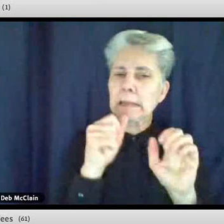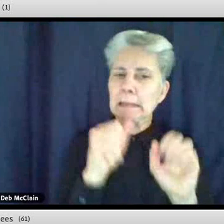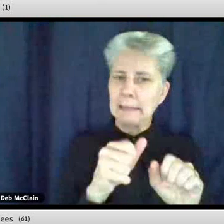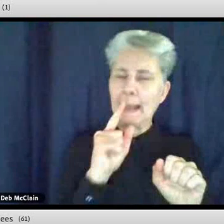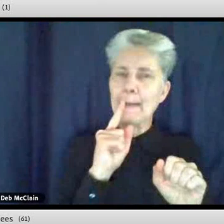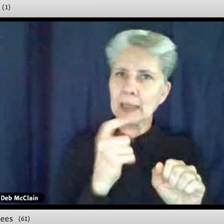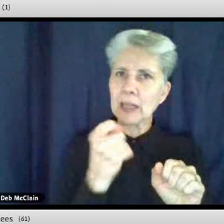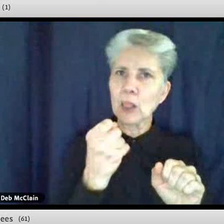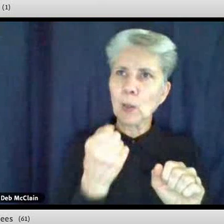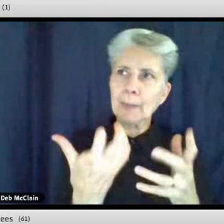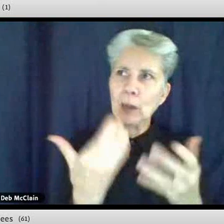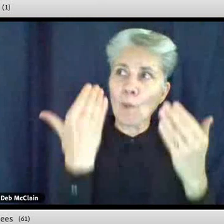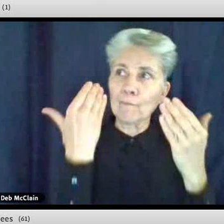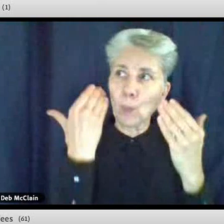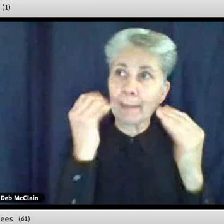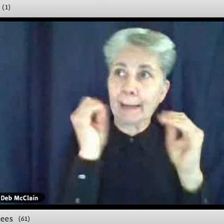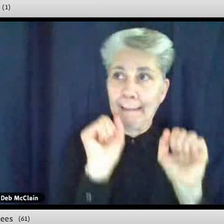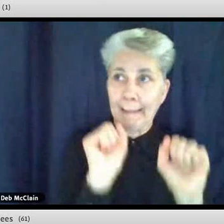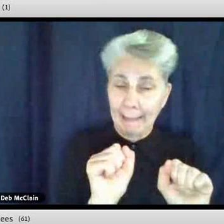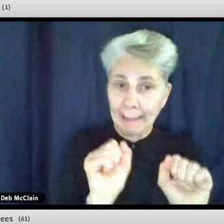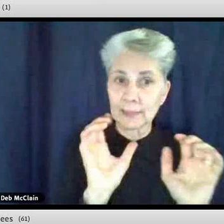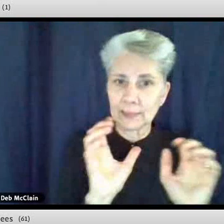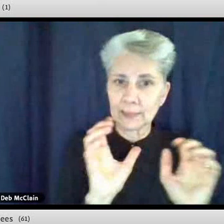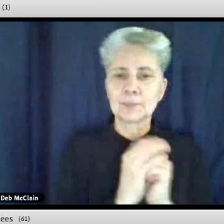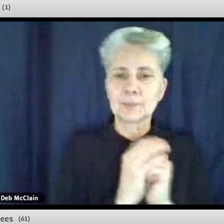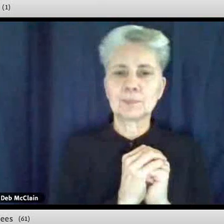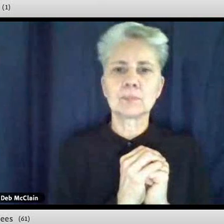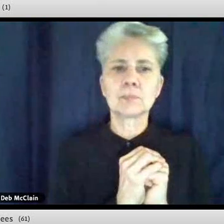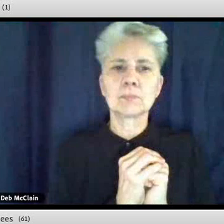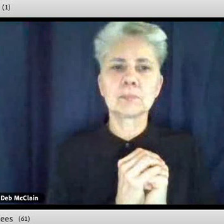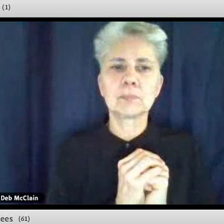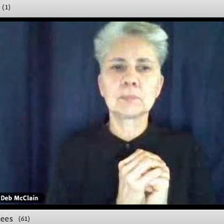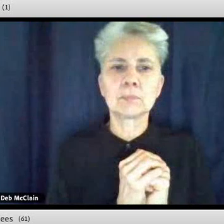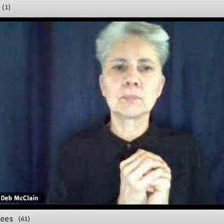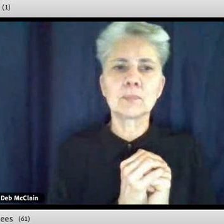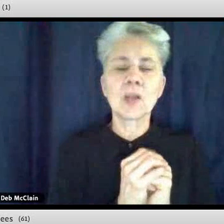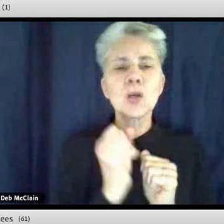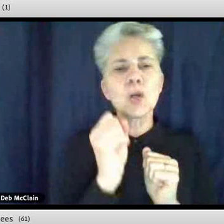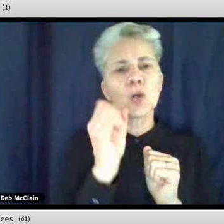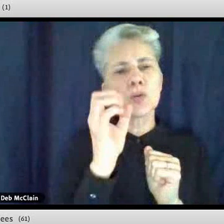displayed, it can be a little bit overwhelming.